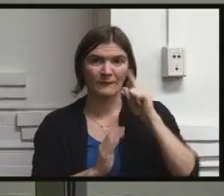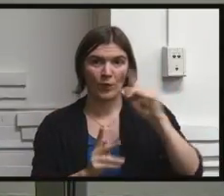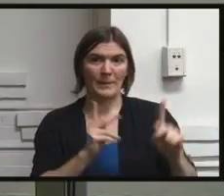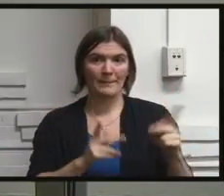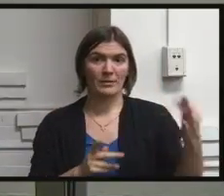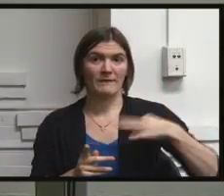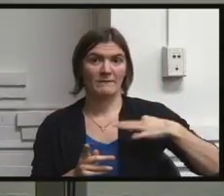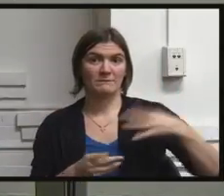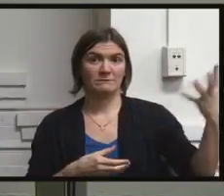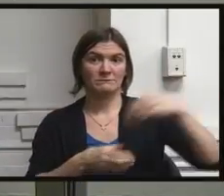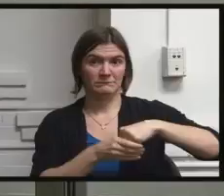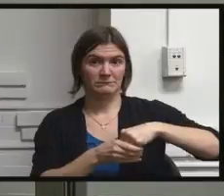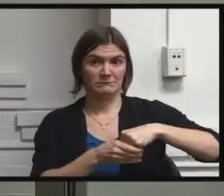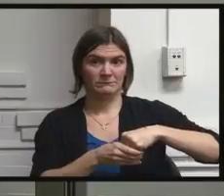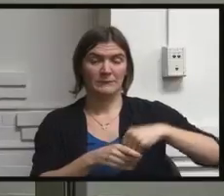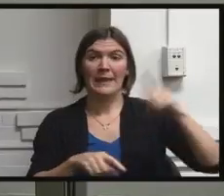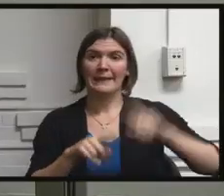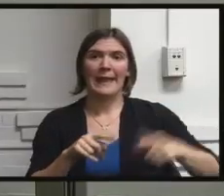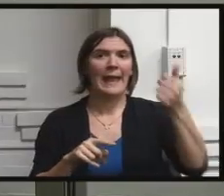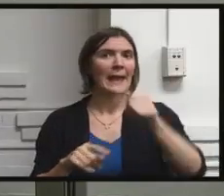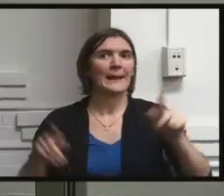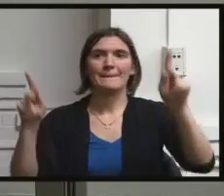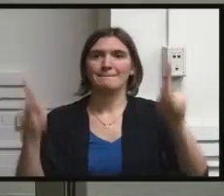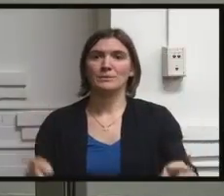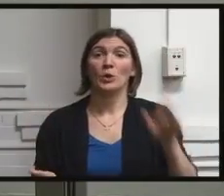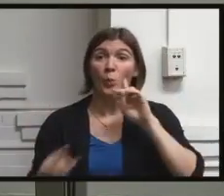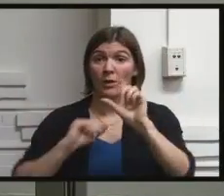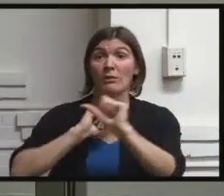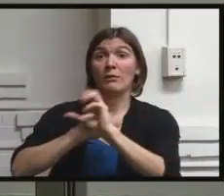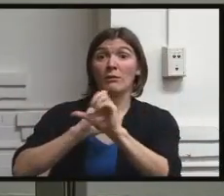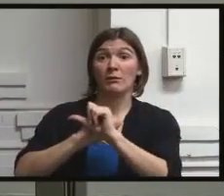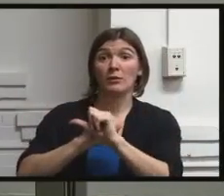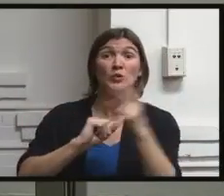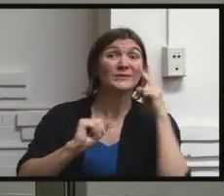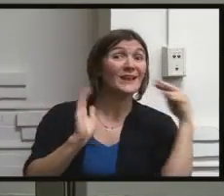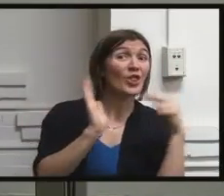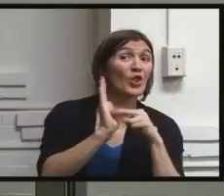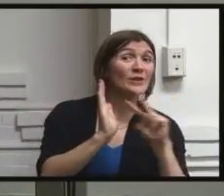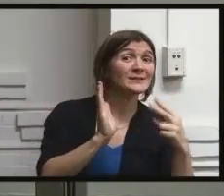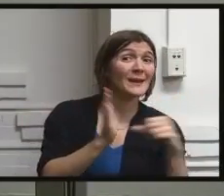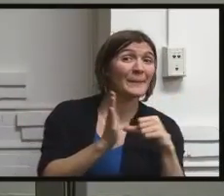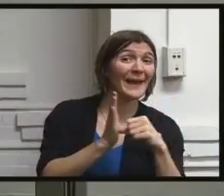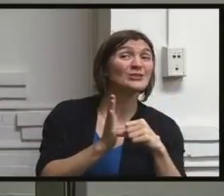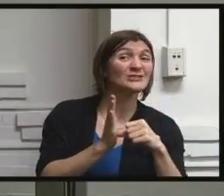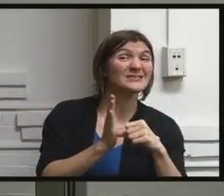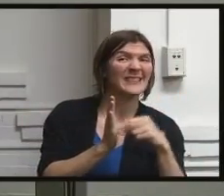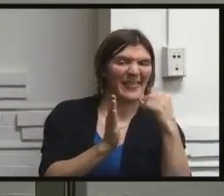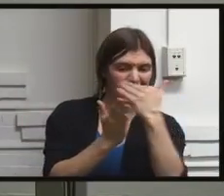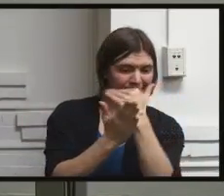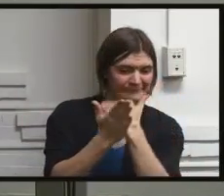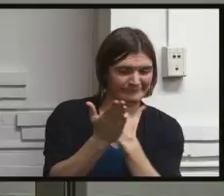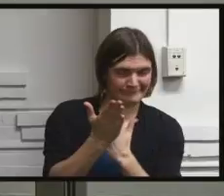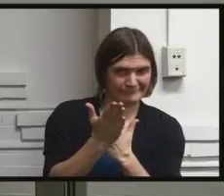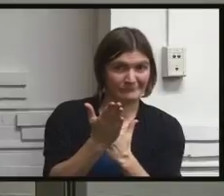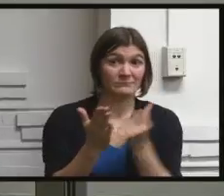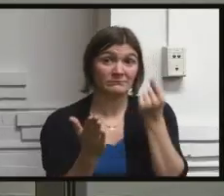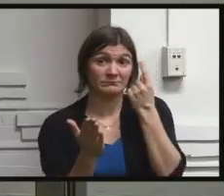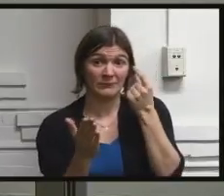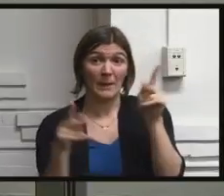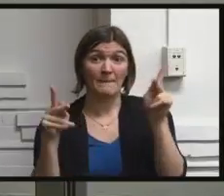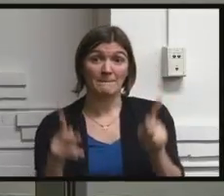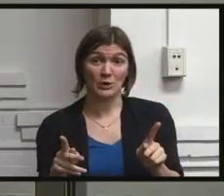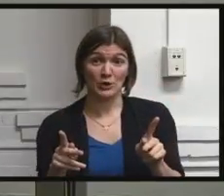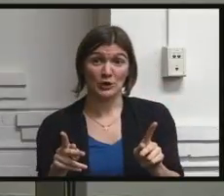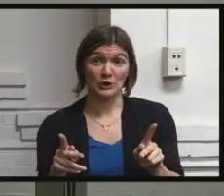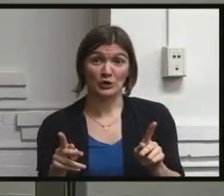we would like to have advertised that's on the second page of that memo. In particular, another